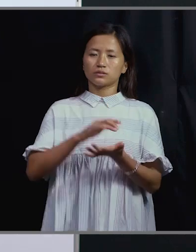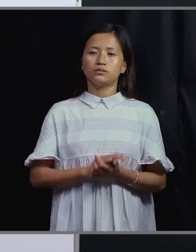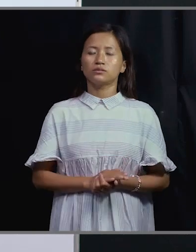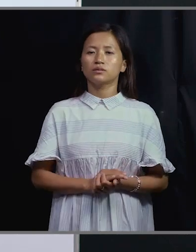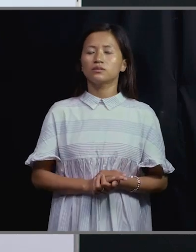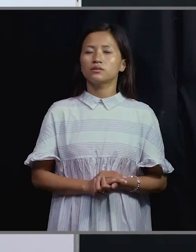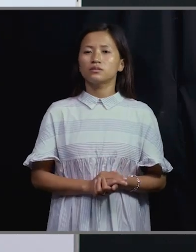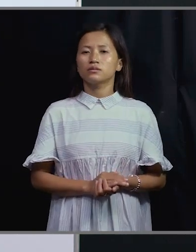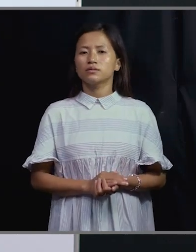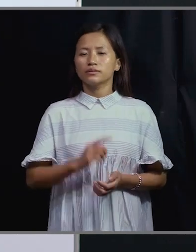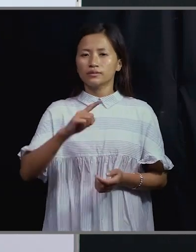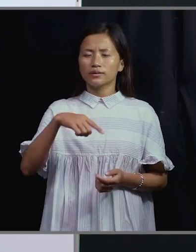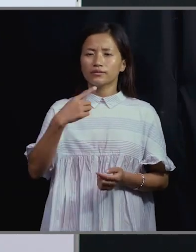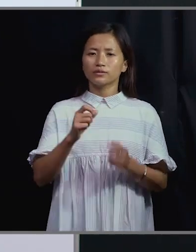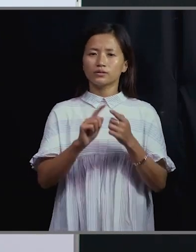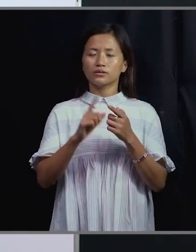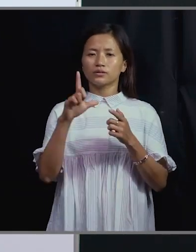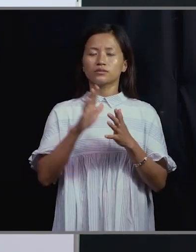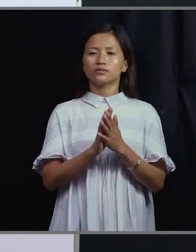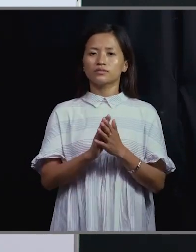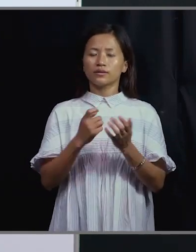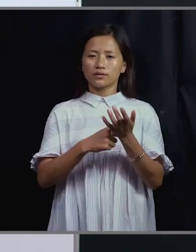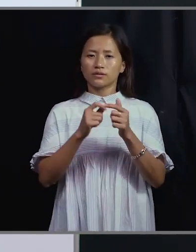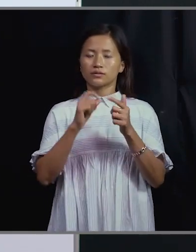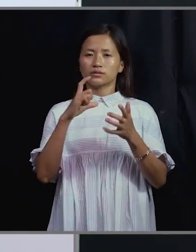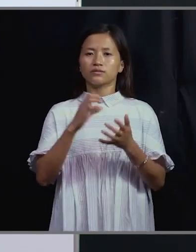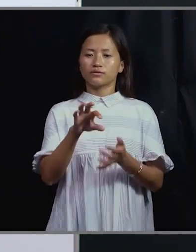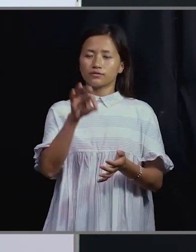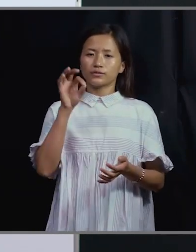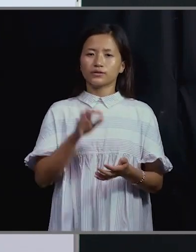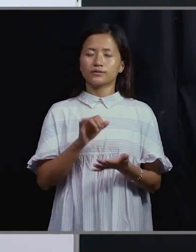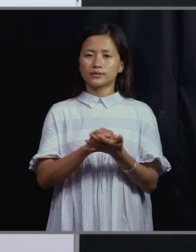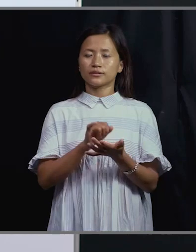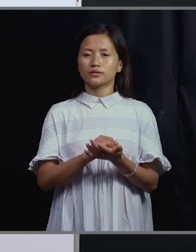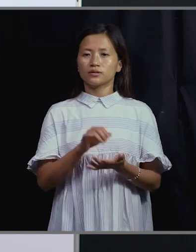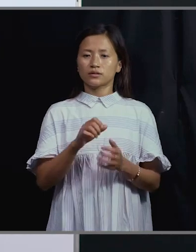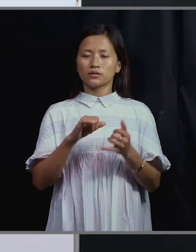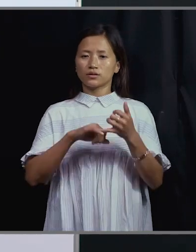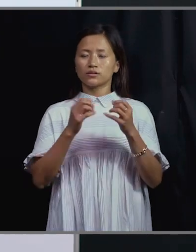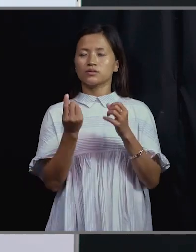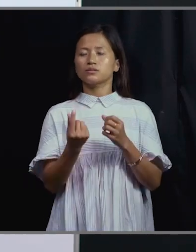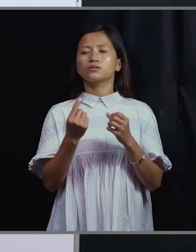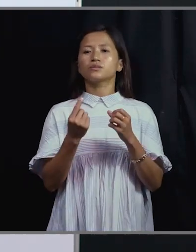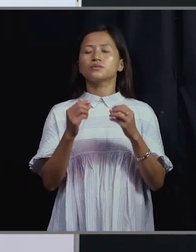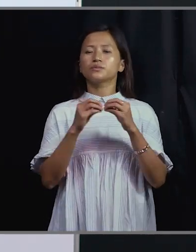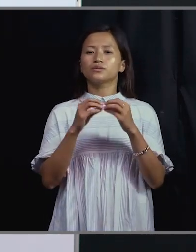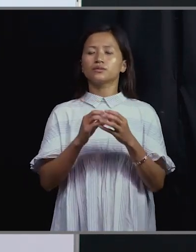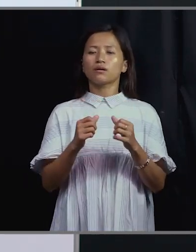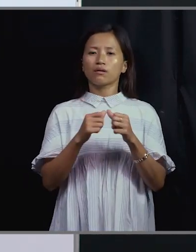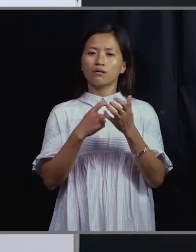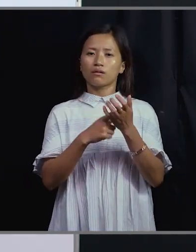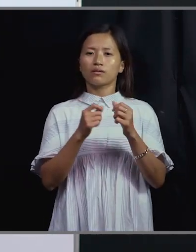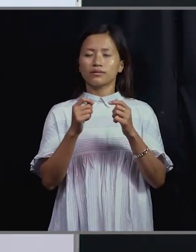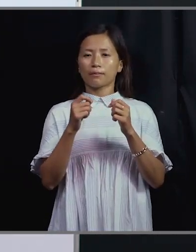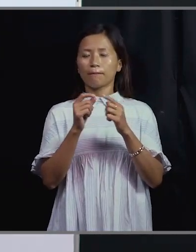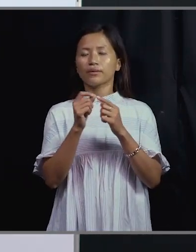So in every electrophilic substitution reaction, you will find that the substitution has taken place at ortho and